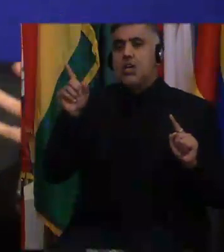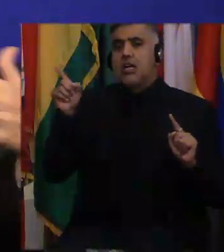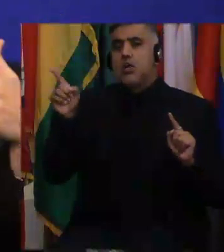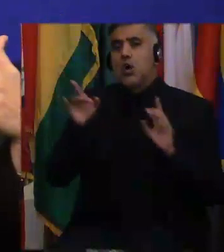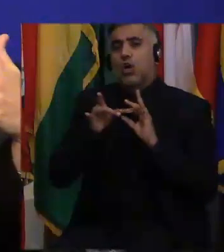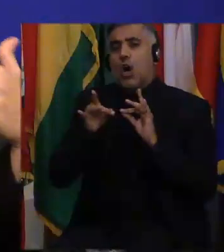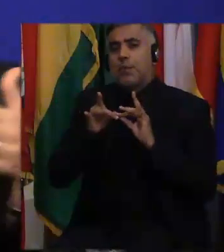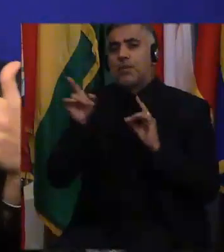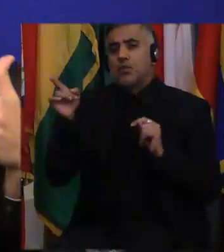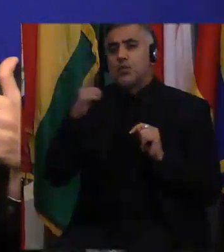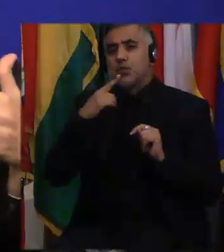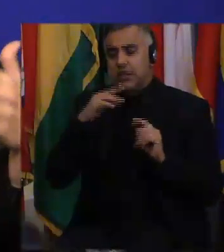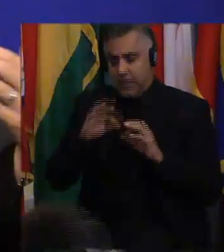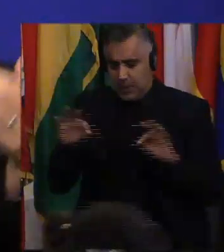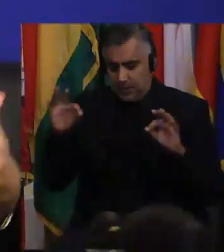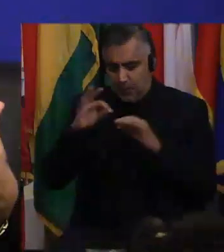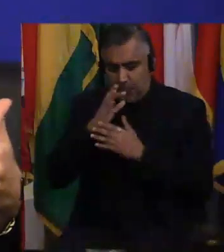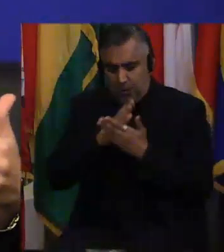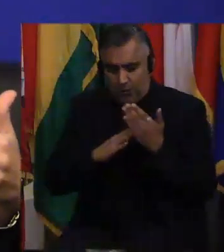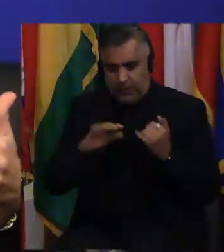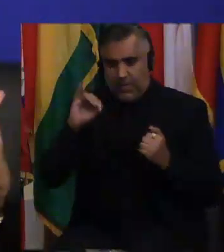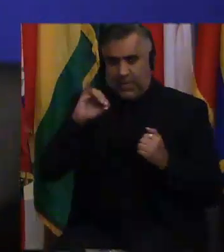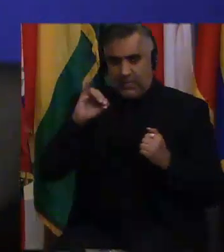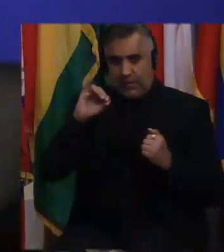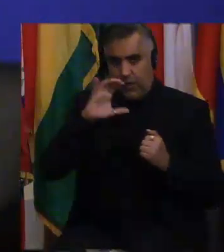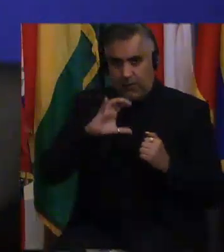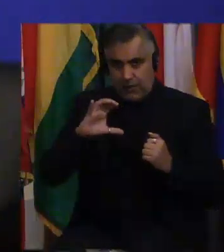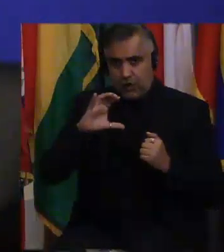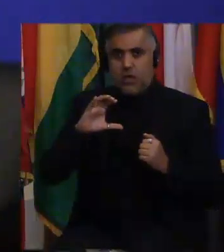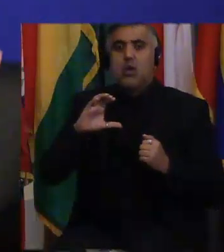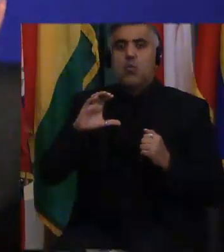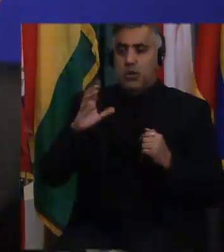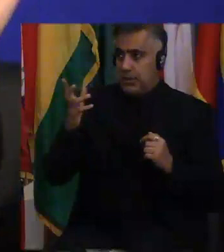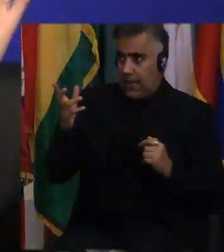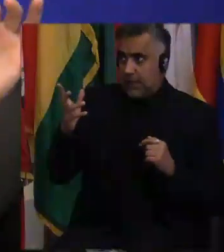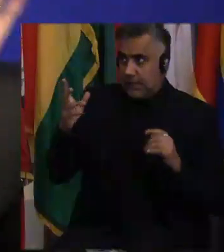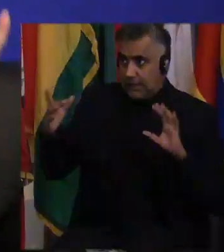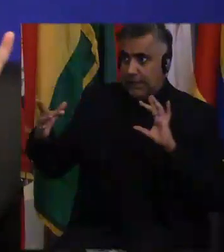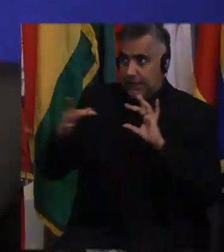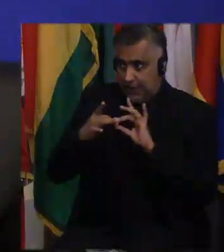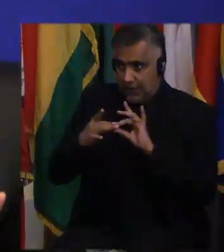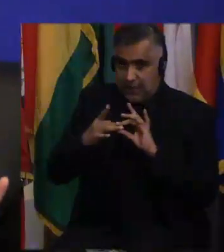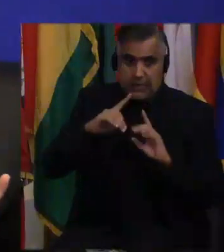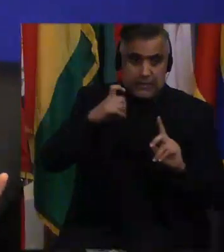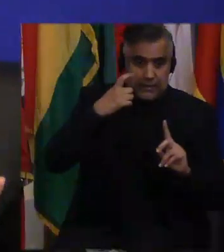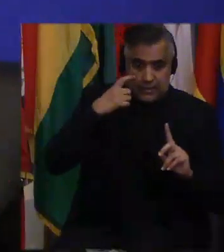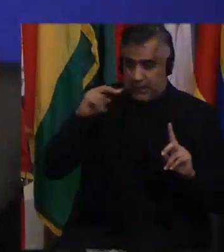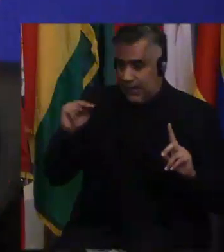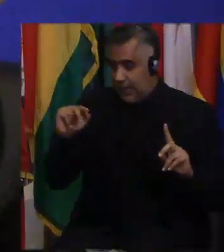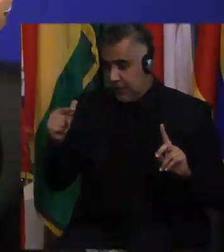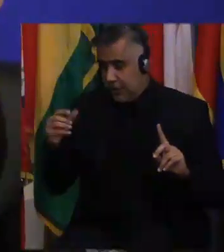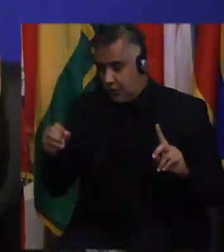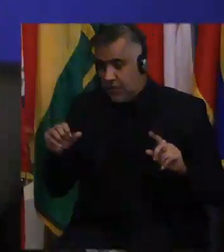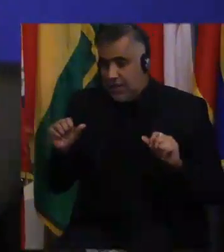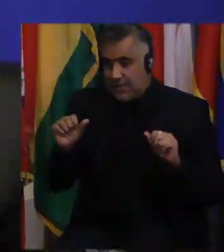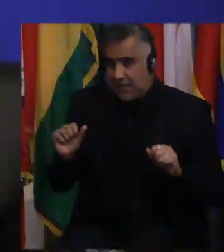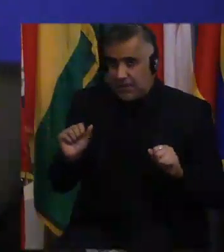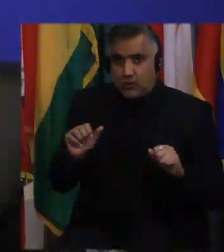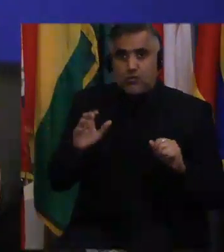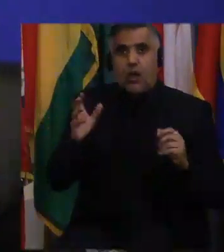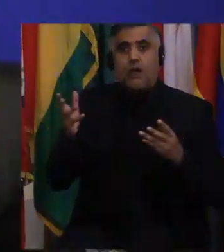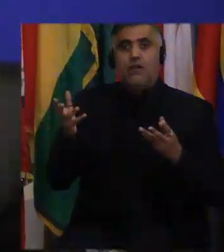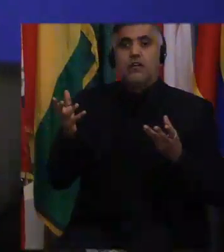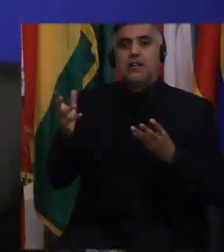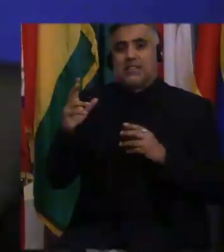you mentioned that an important element of the Istanbul Convention was exactly that link between states and NGOs, the capacity to channel